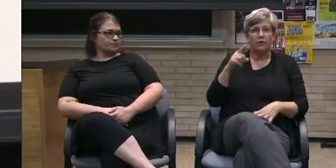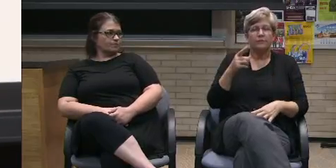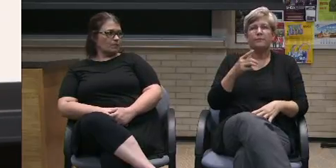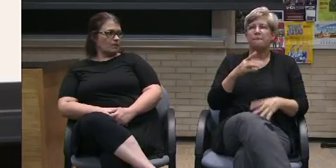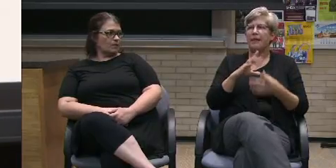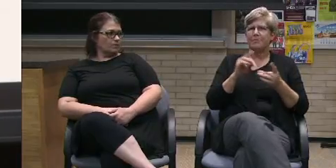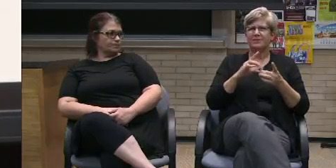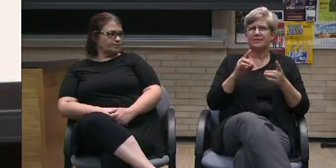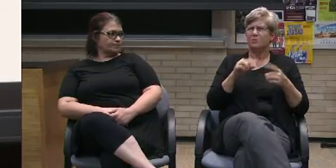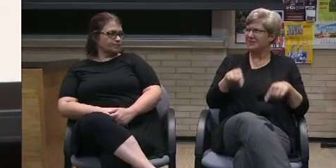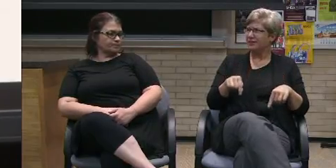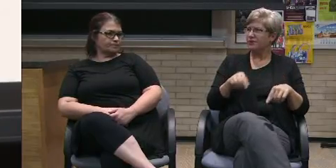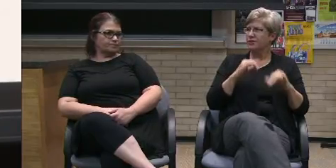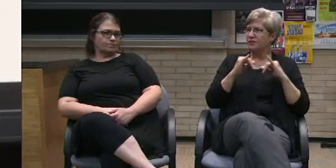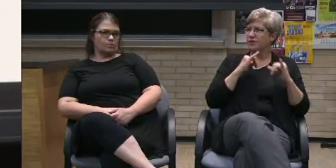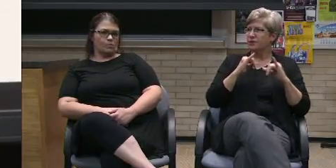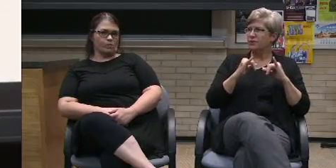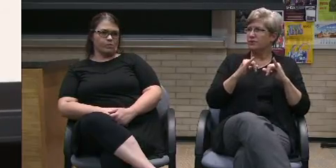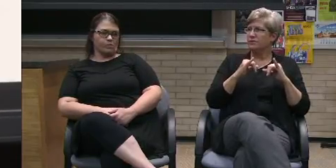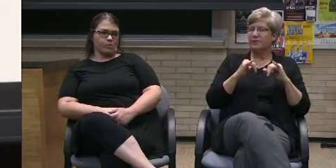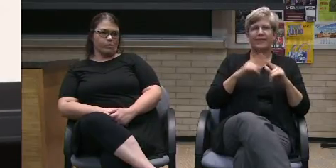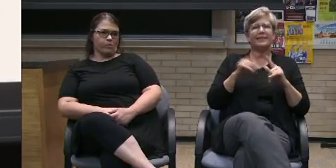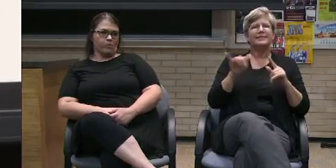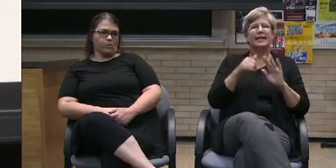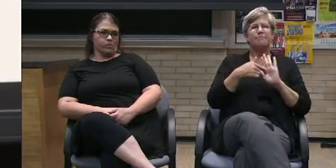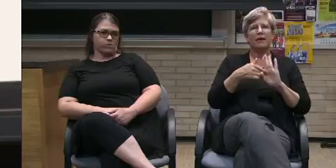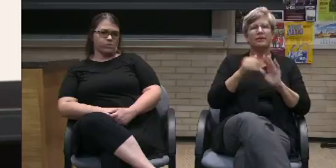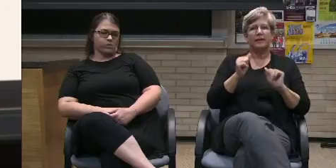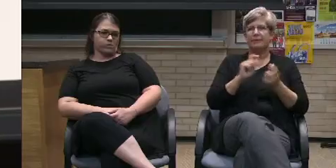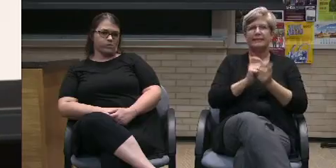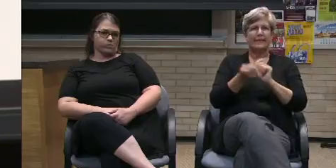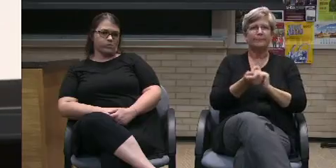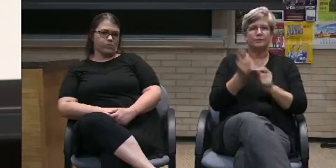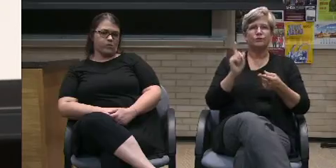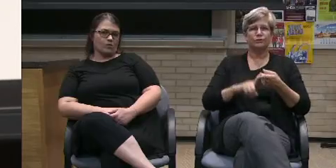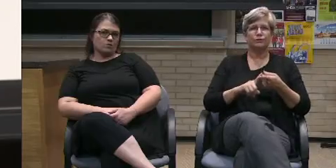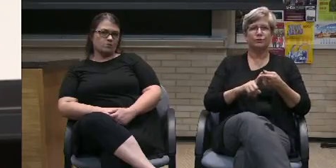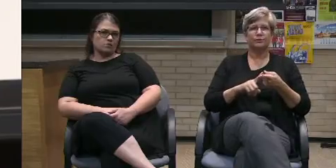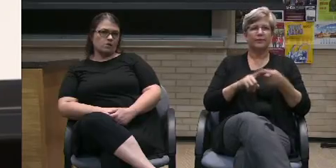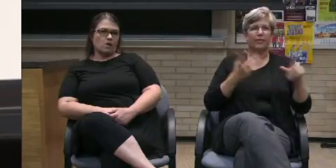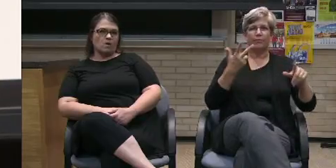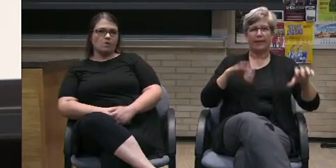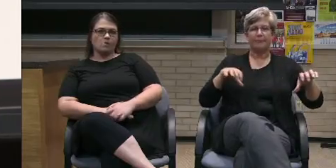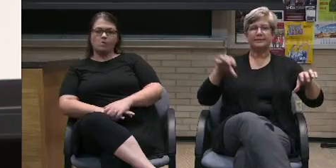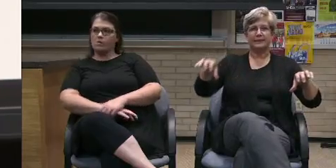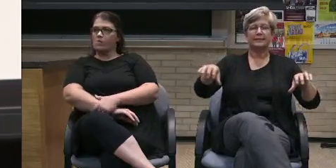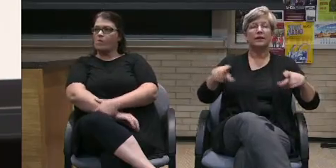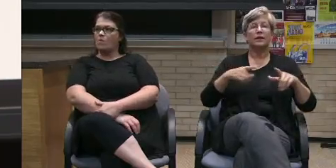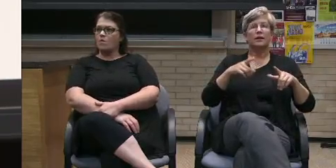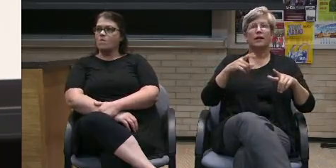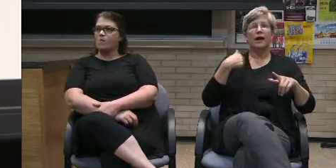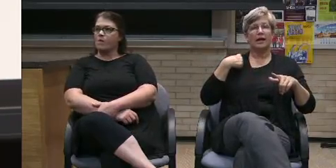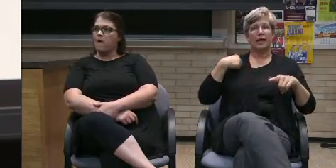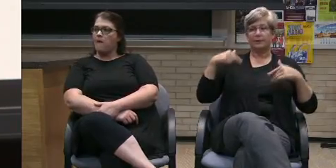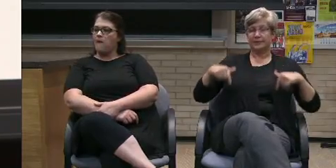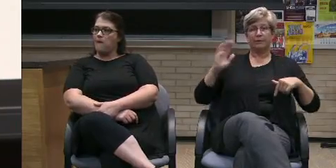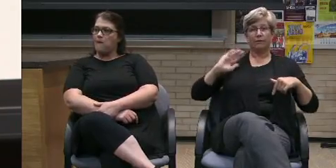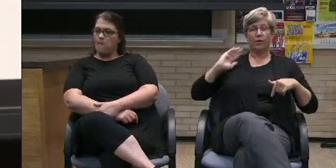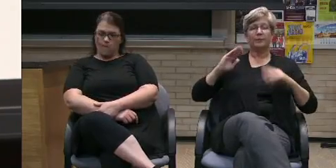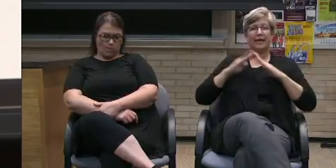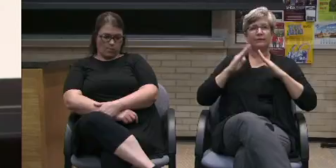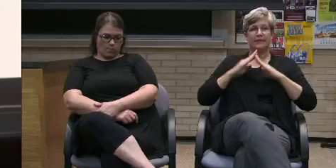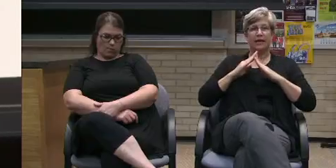was it in one of our interviews? That same model could be adapted to, in fact, I asked when we were downtown, when you said about the president's office, because I